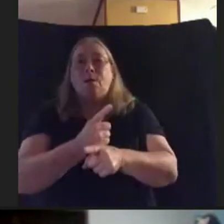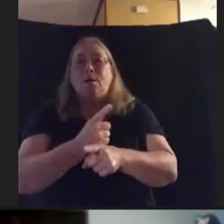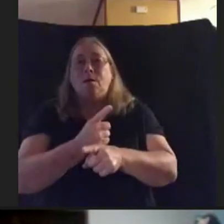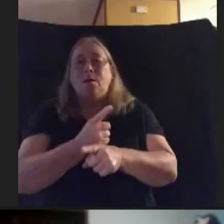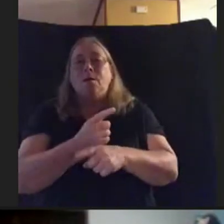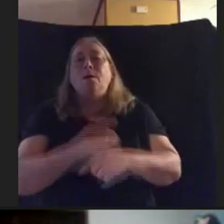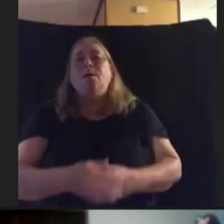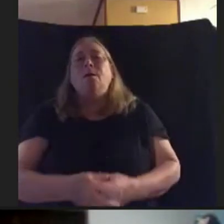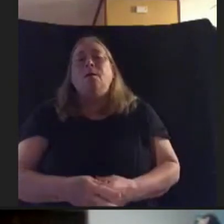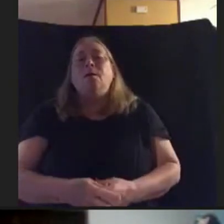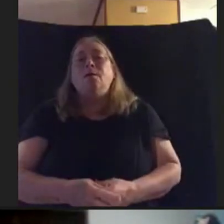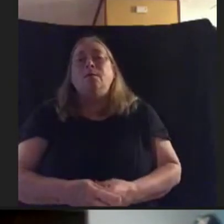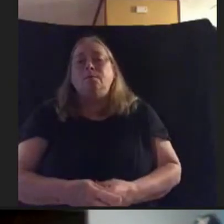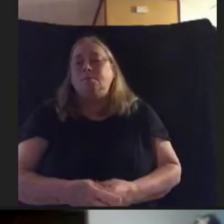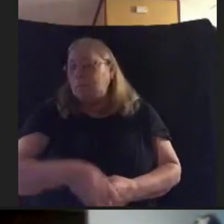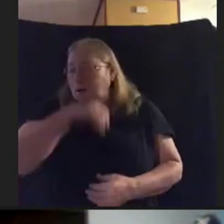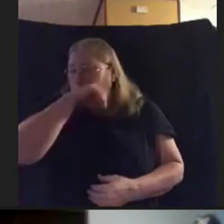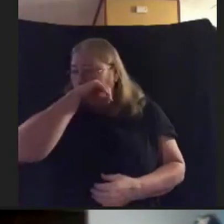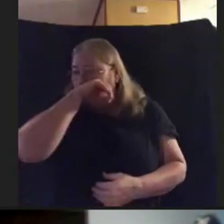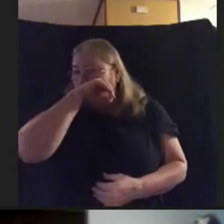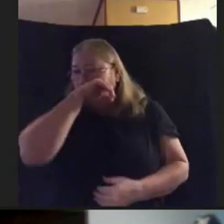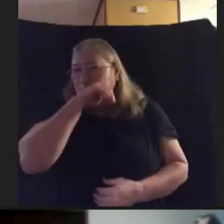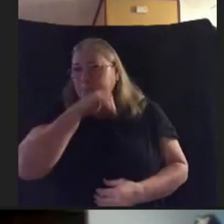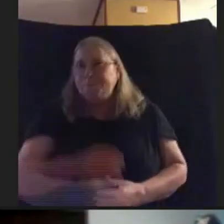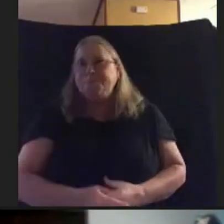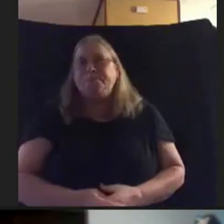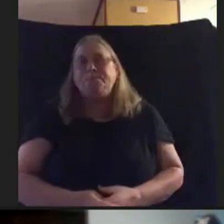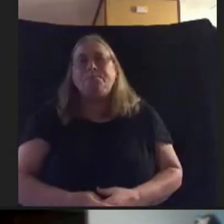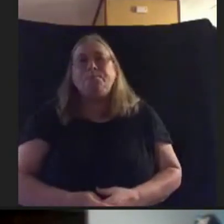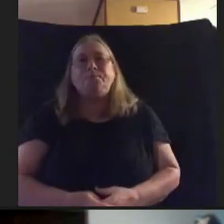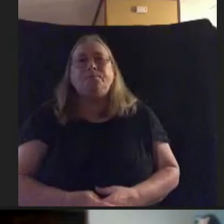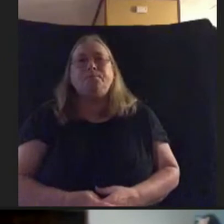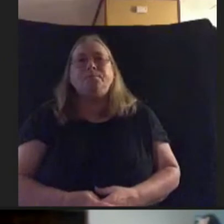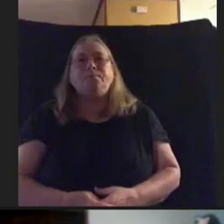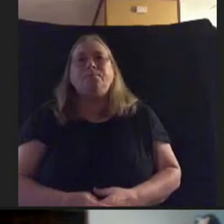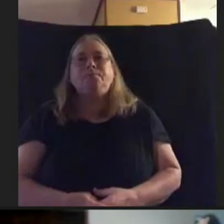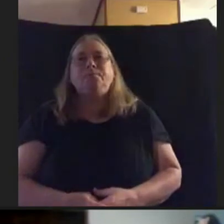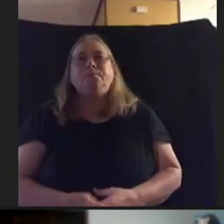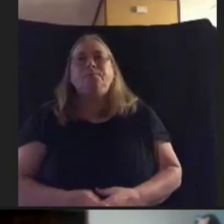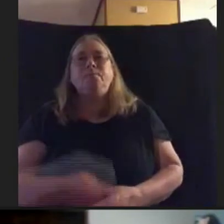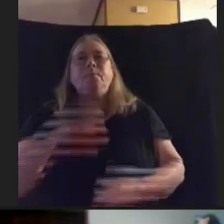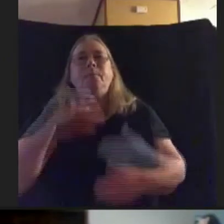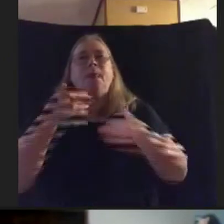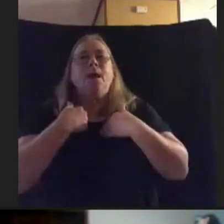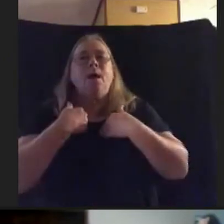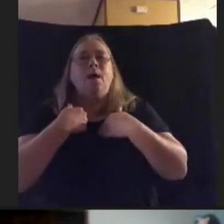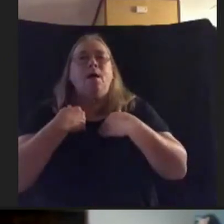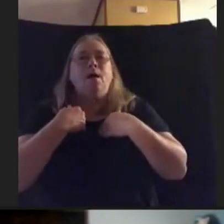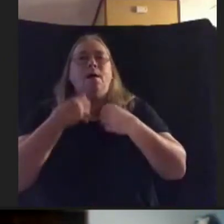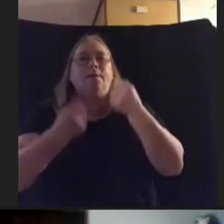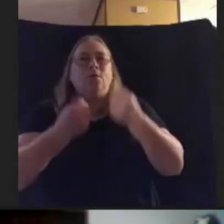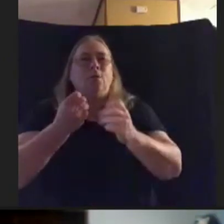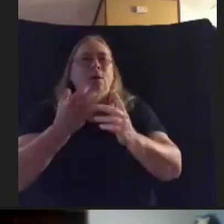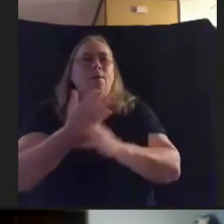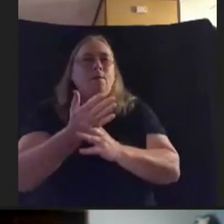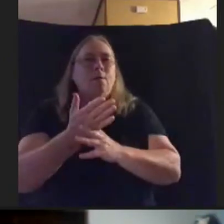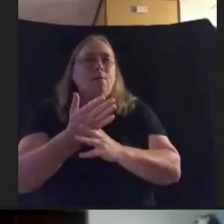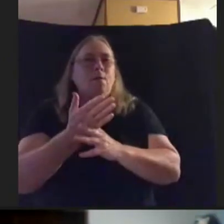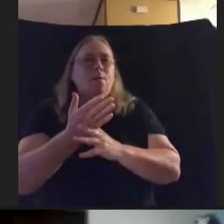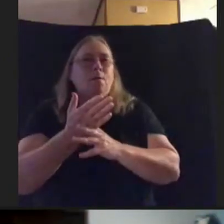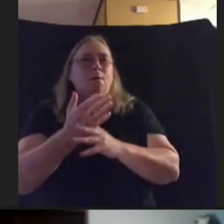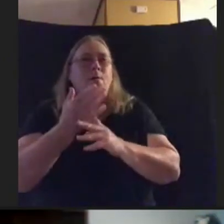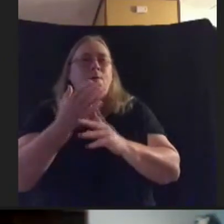stone. Shalina, seems like there aren't as many drive-through sites in South Jackson where there's predominantly